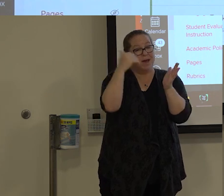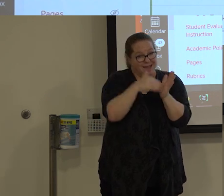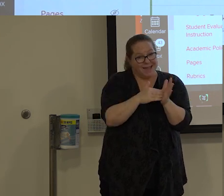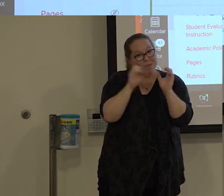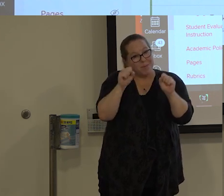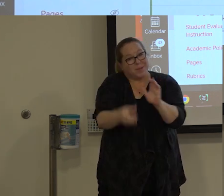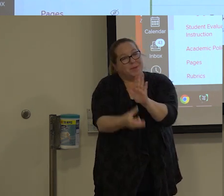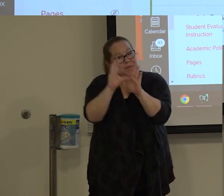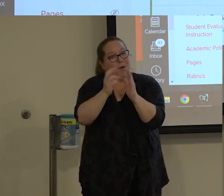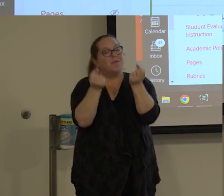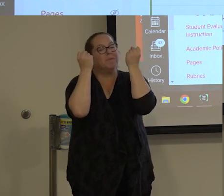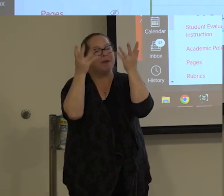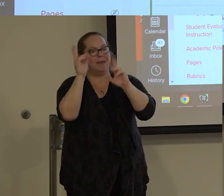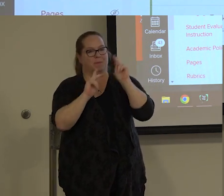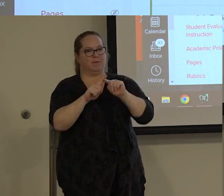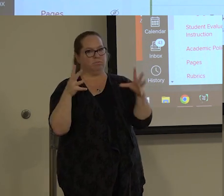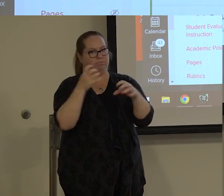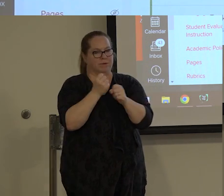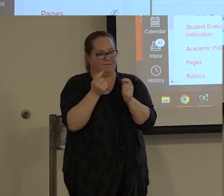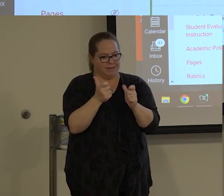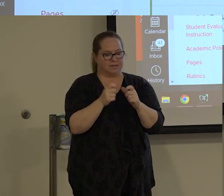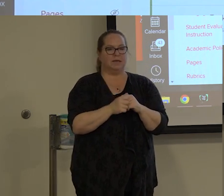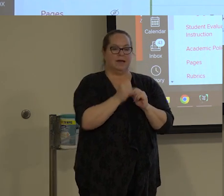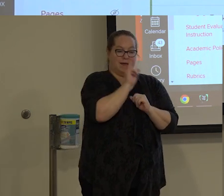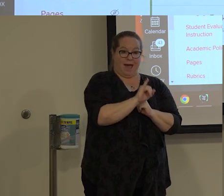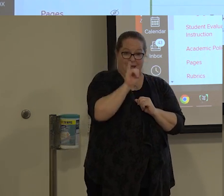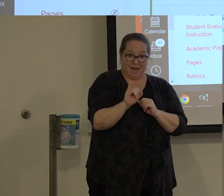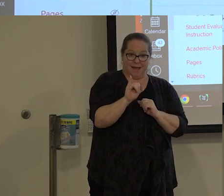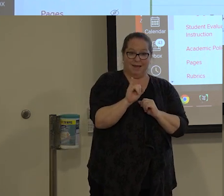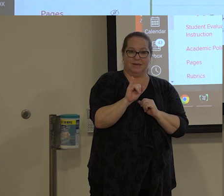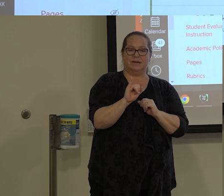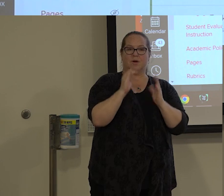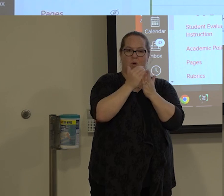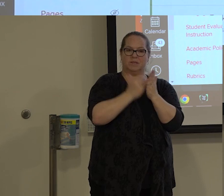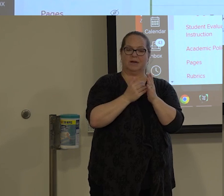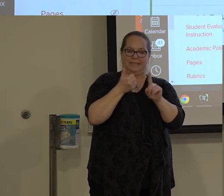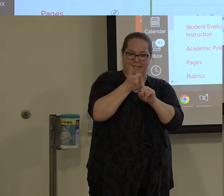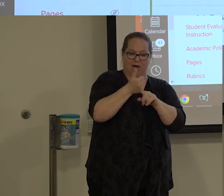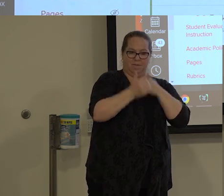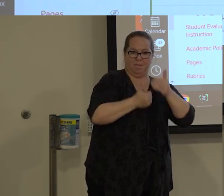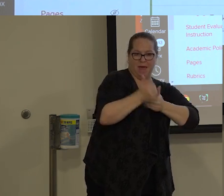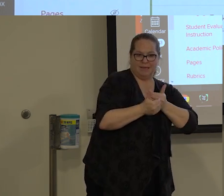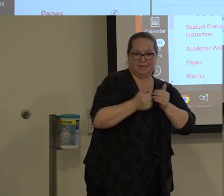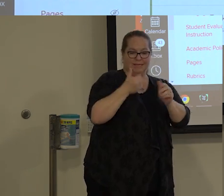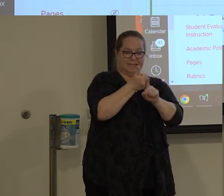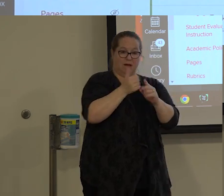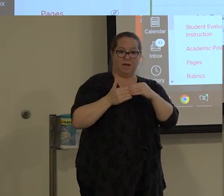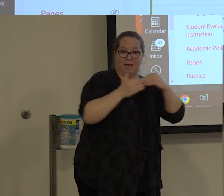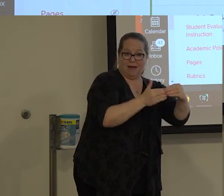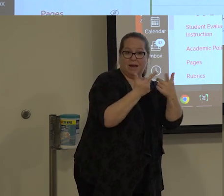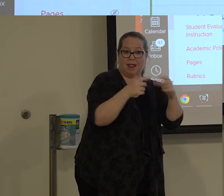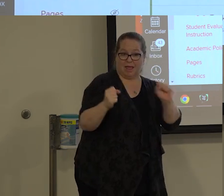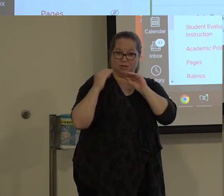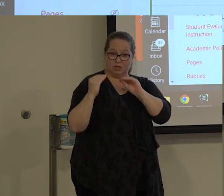probably a review for a lot of you, but just very quickly. Individualized instruction courses are self-paced and self-guided foreign language instruction, and